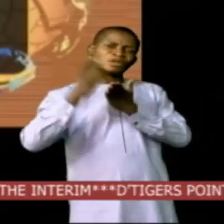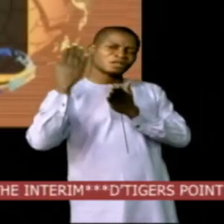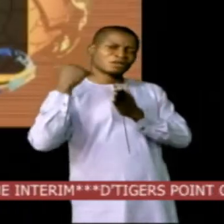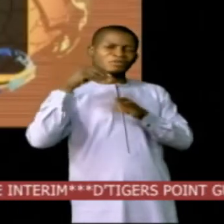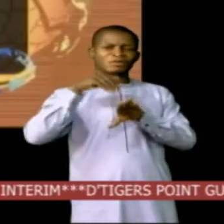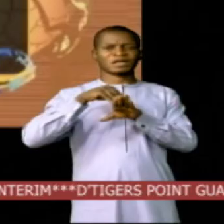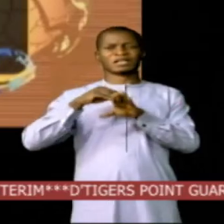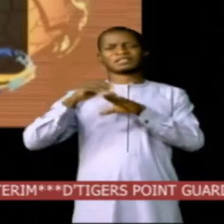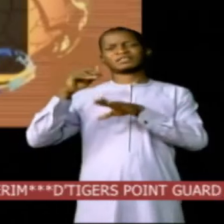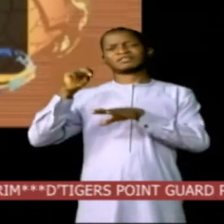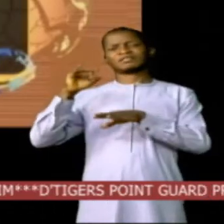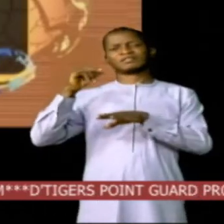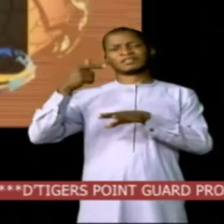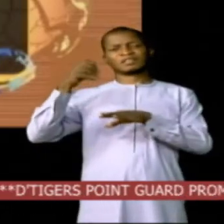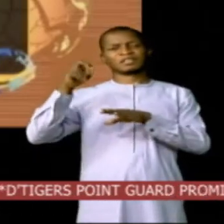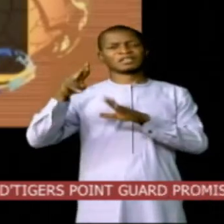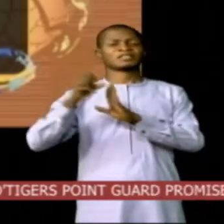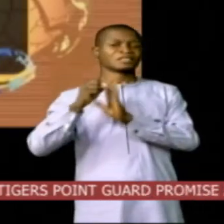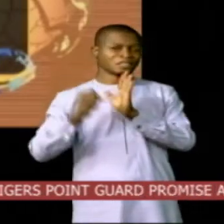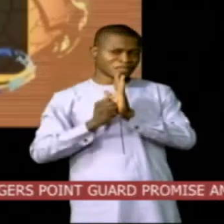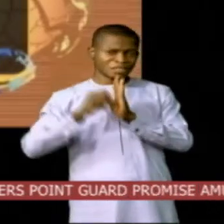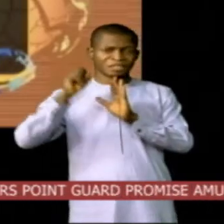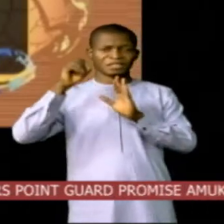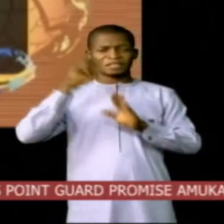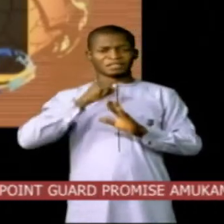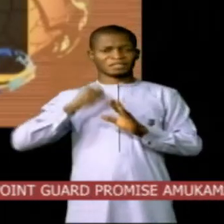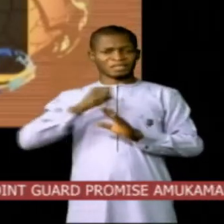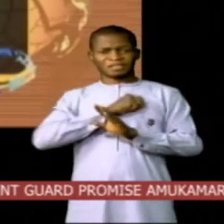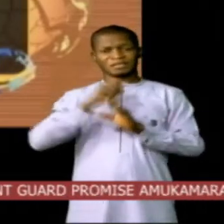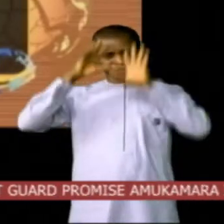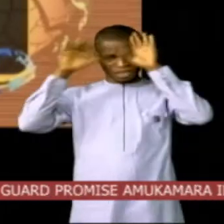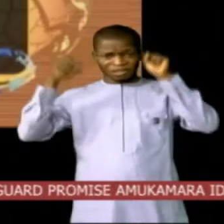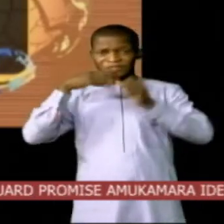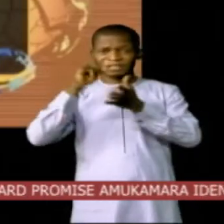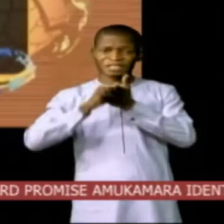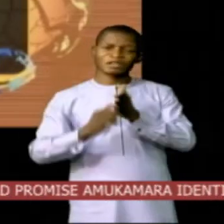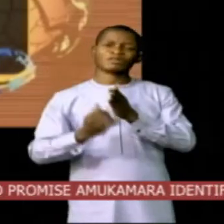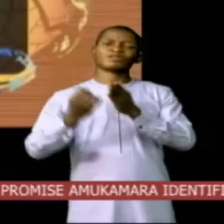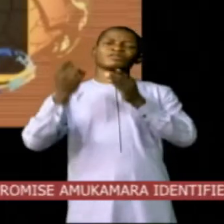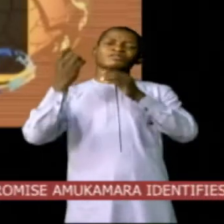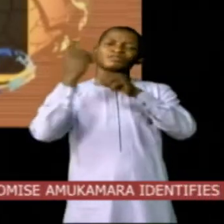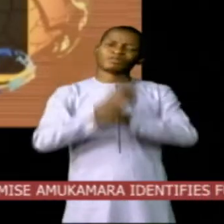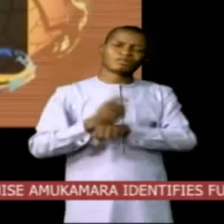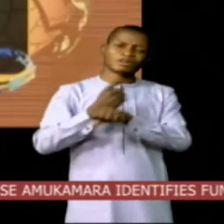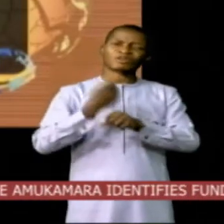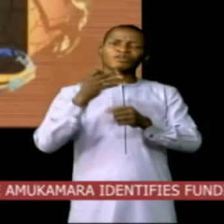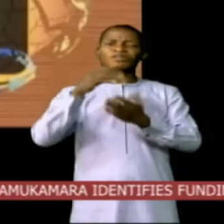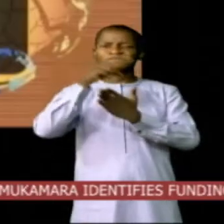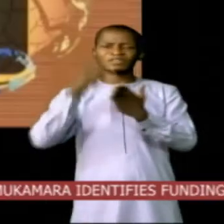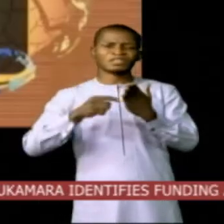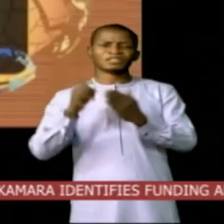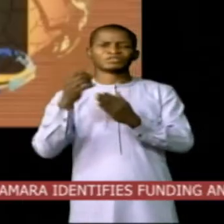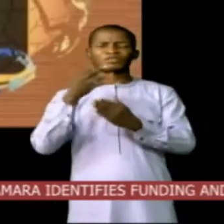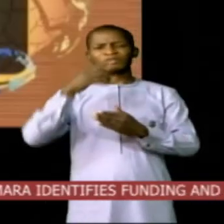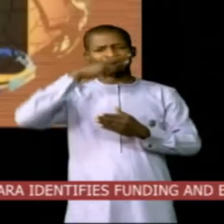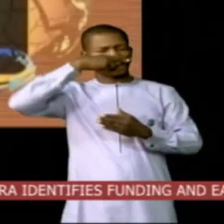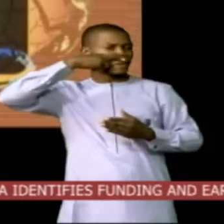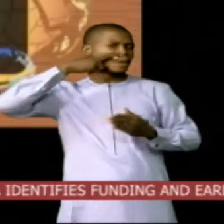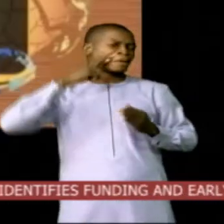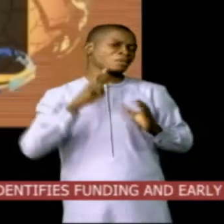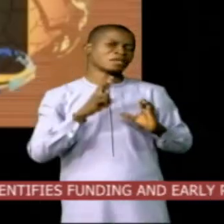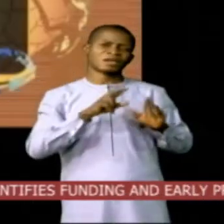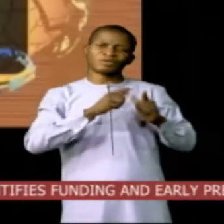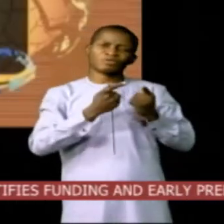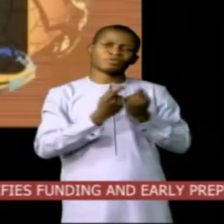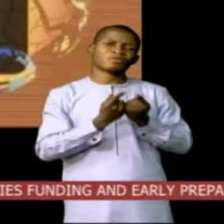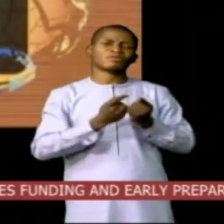Kagara, Niger State. The Senate President said the recurrent attacks on schools and other attacks of banditry call for intense